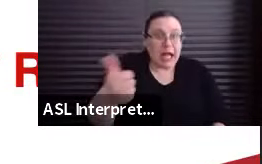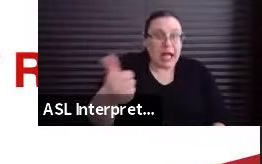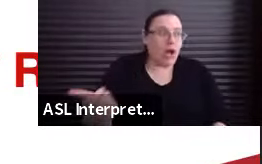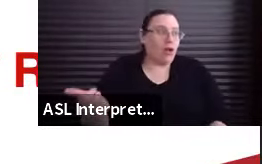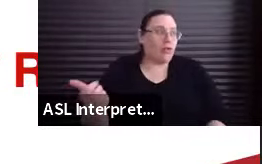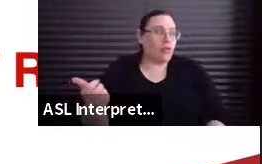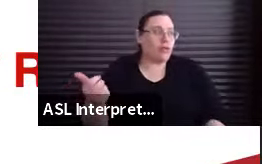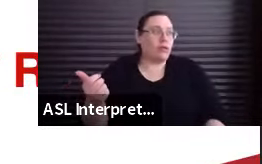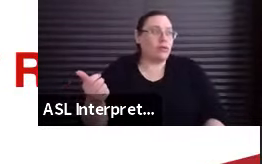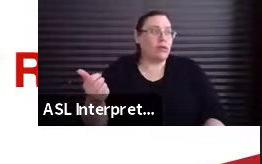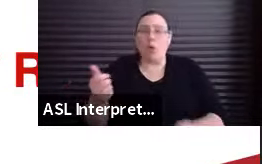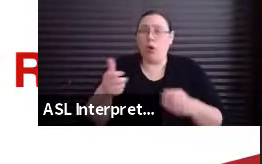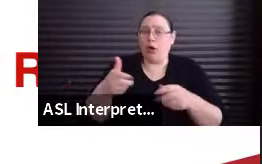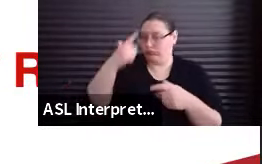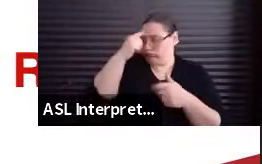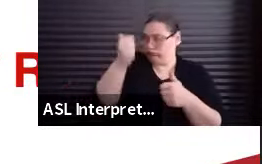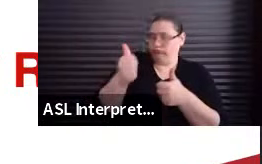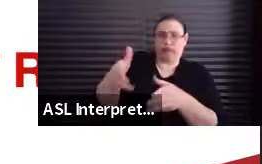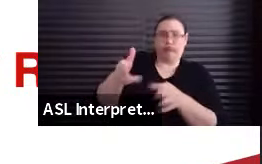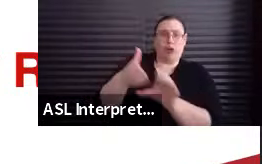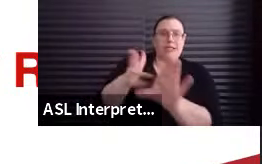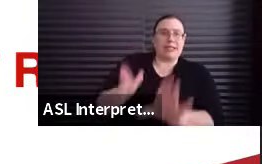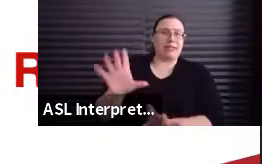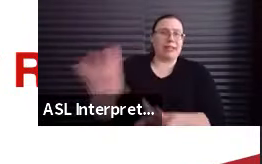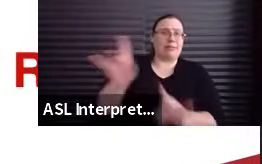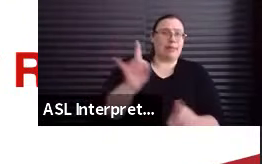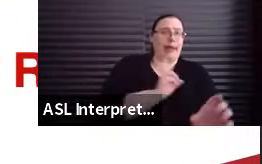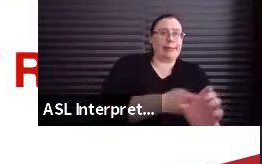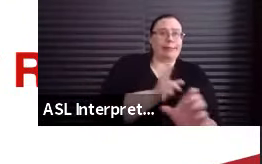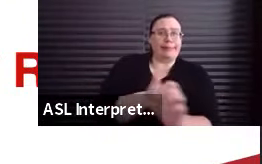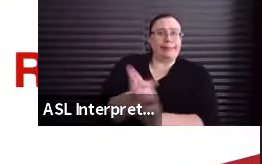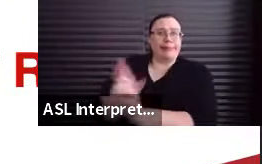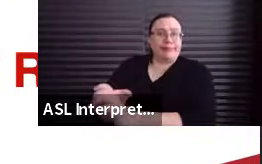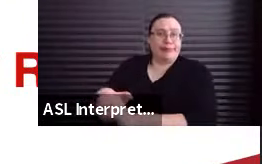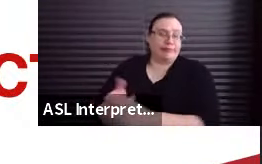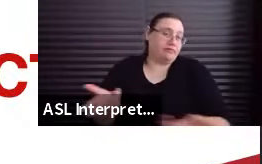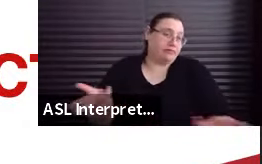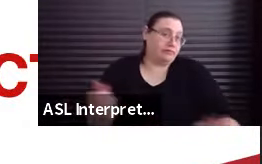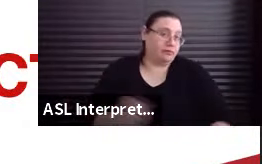participants choose on their own. Very democratic.